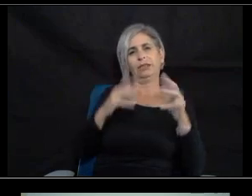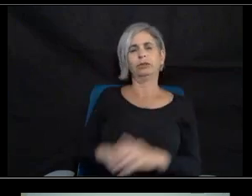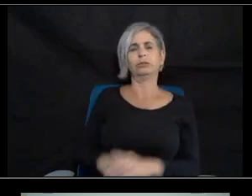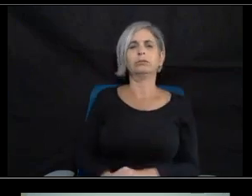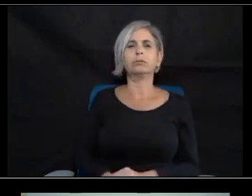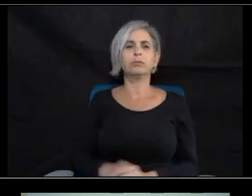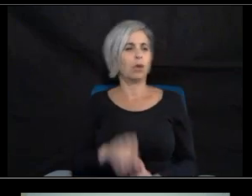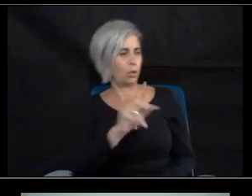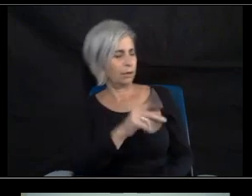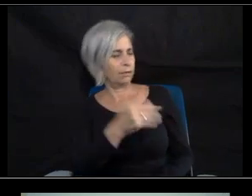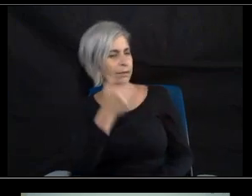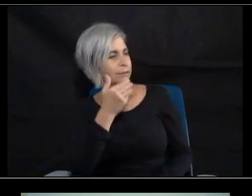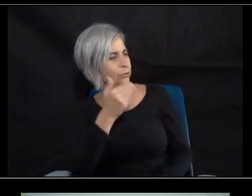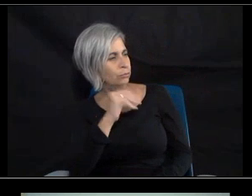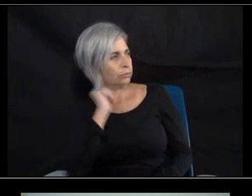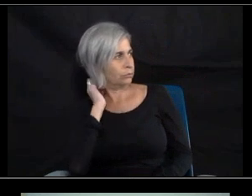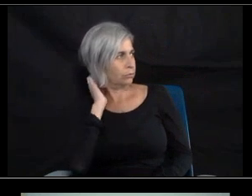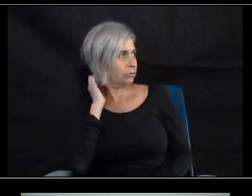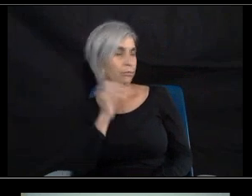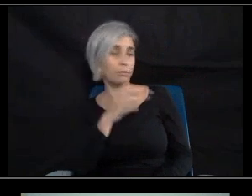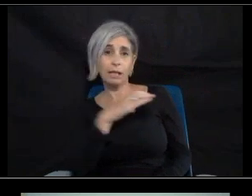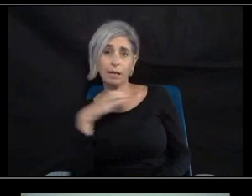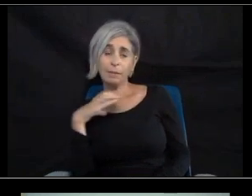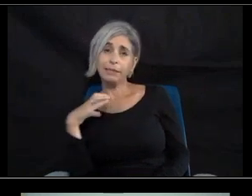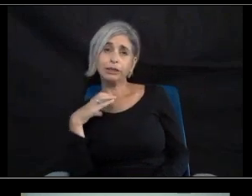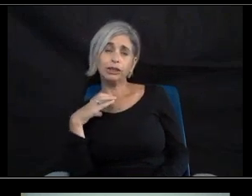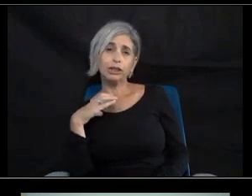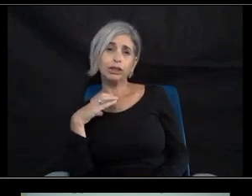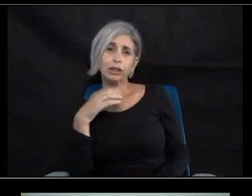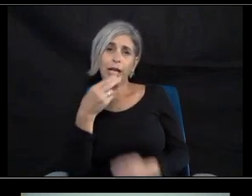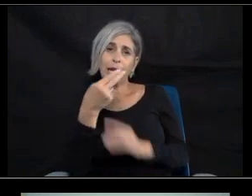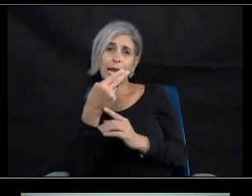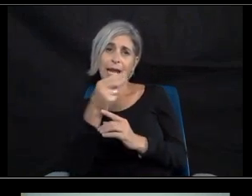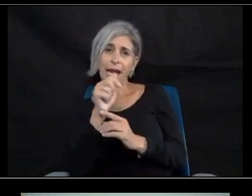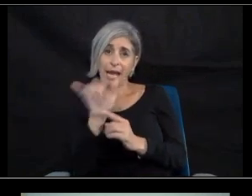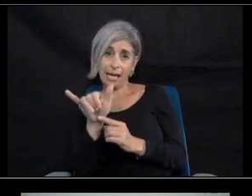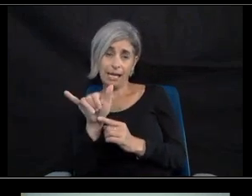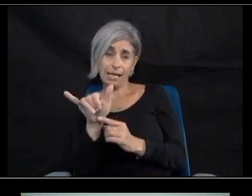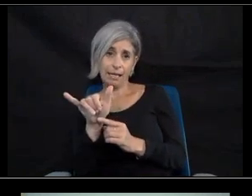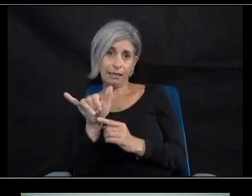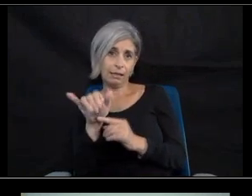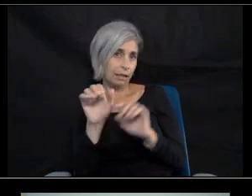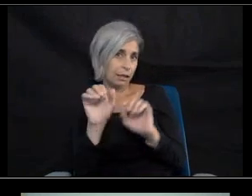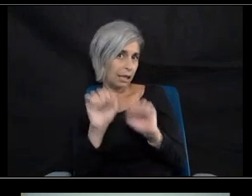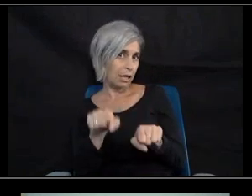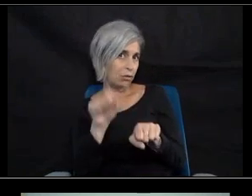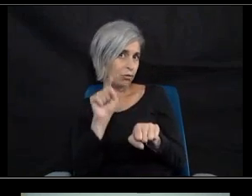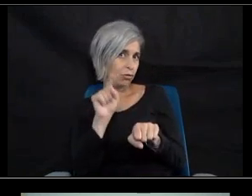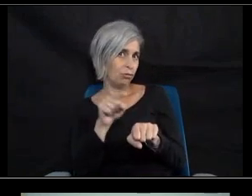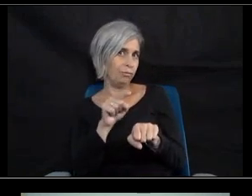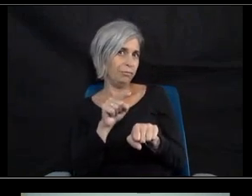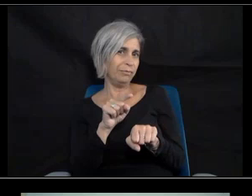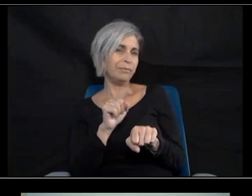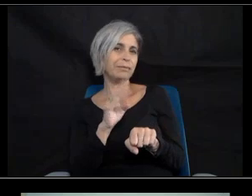All right, thank you. Commissioner Hay, are you able to speak?